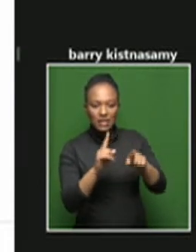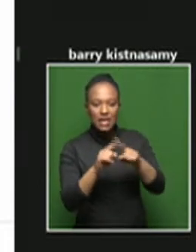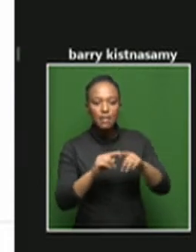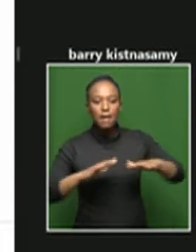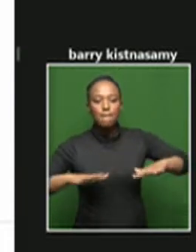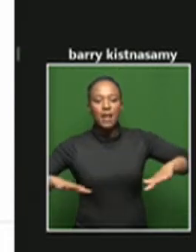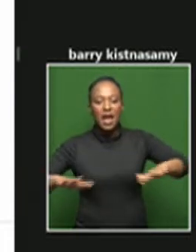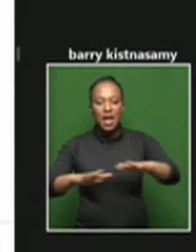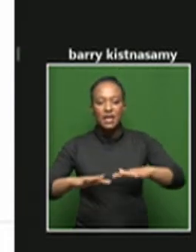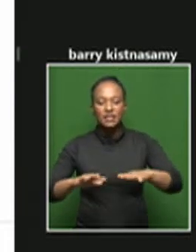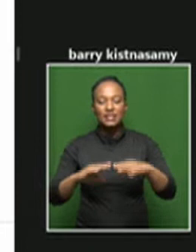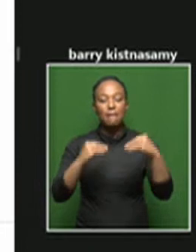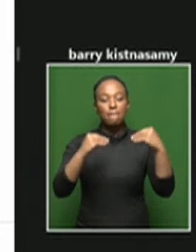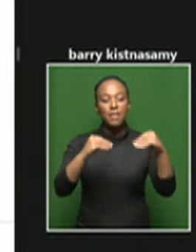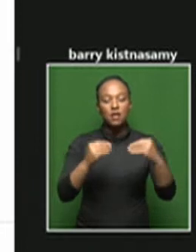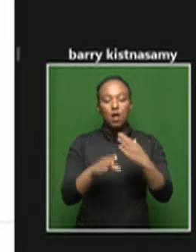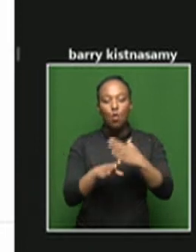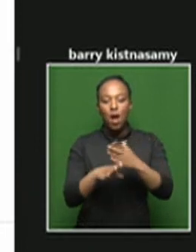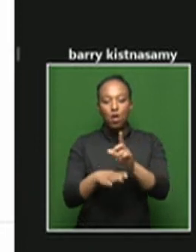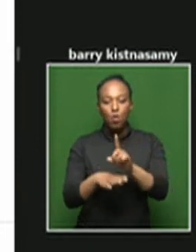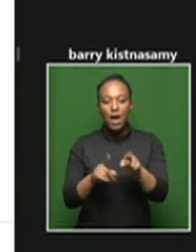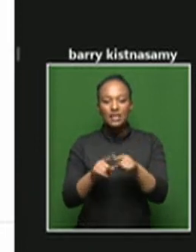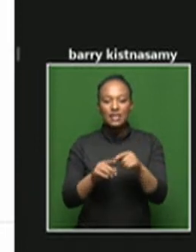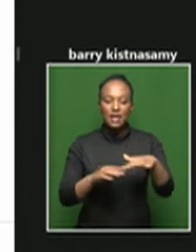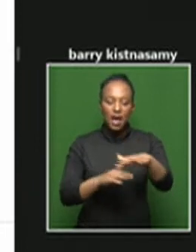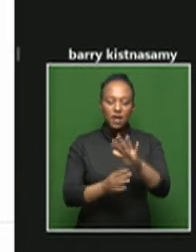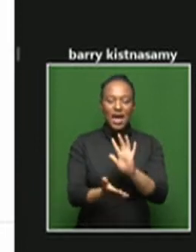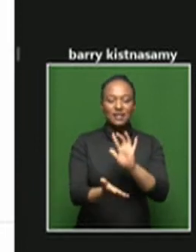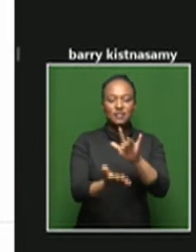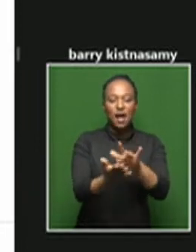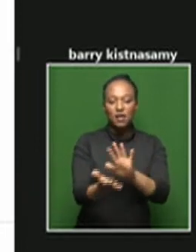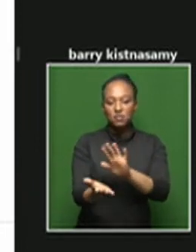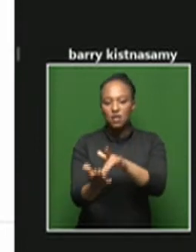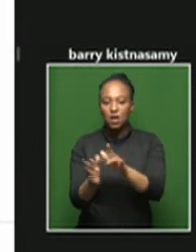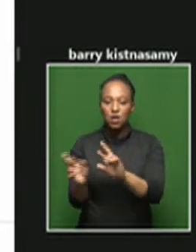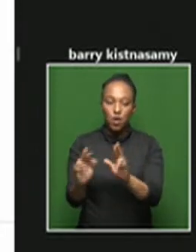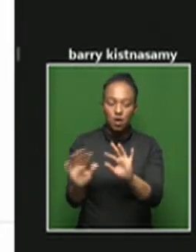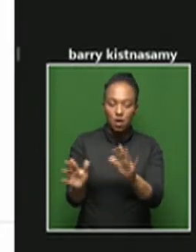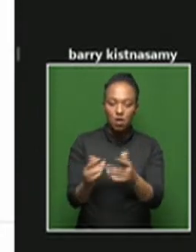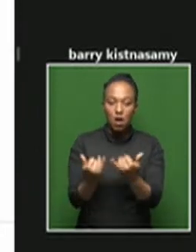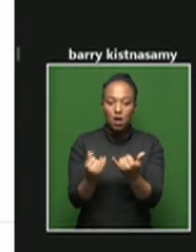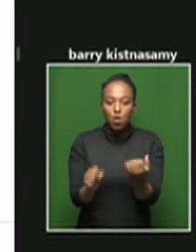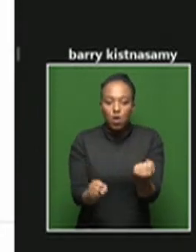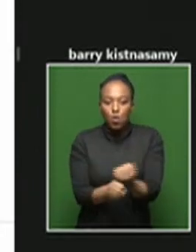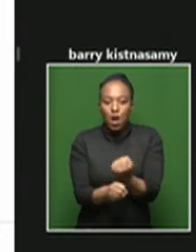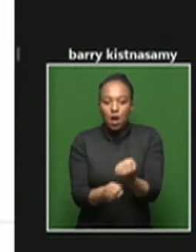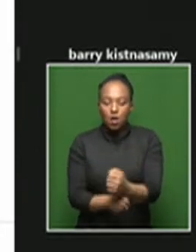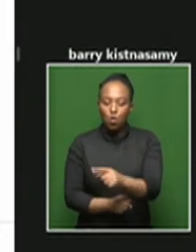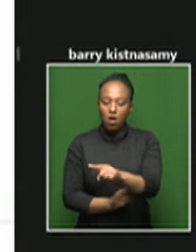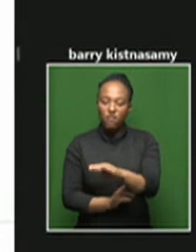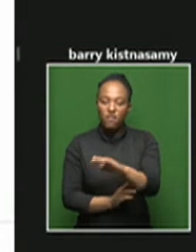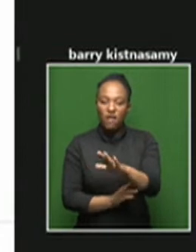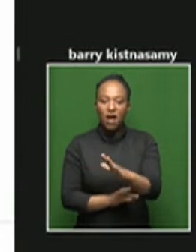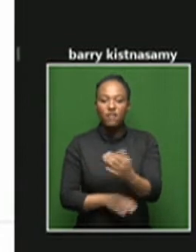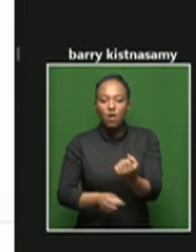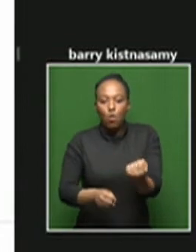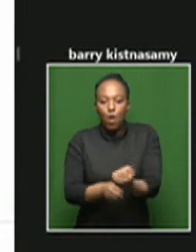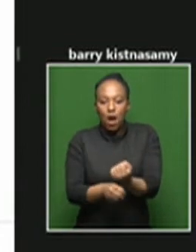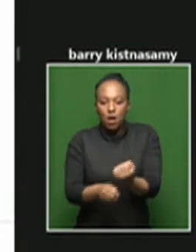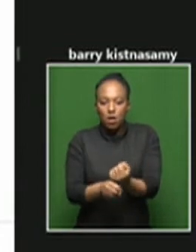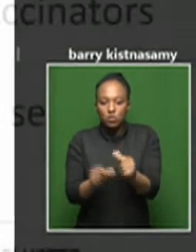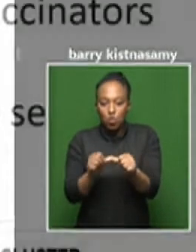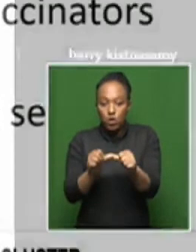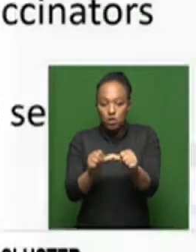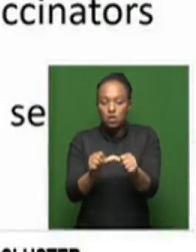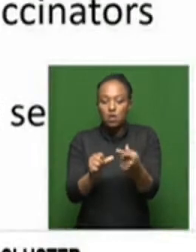area, numbers of workers and site readiness. And we currently are working through 145 workplace sites to continue to move forward